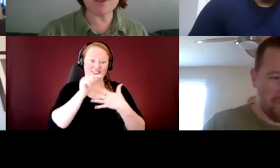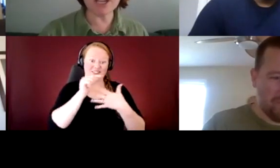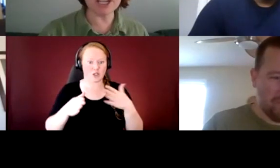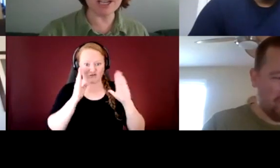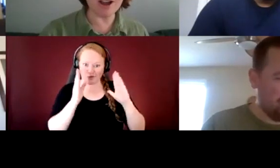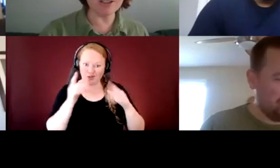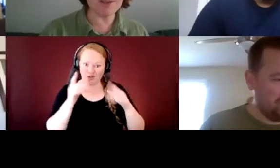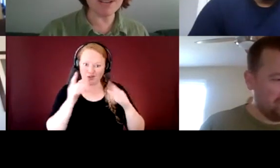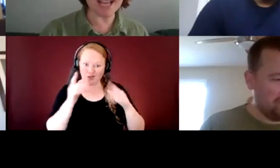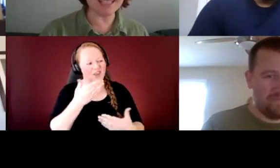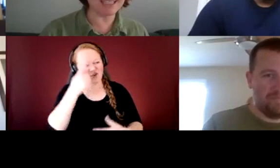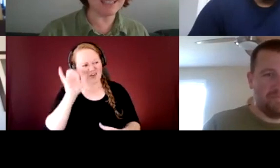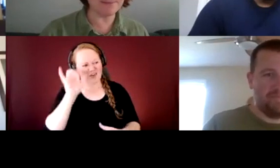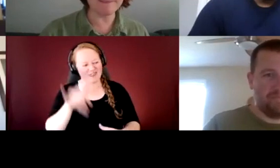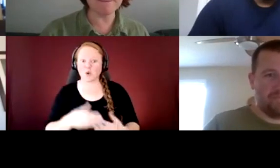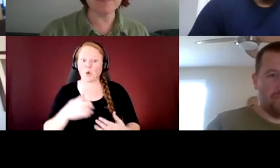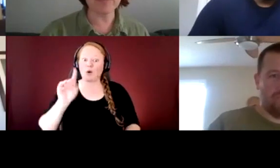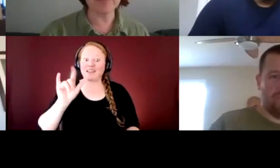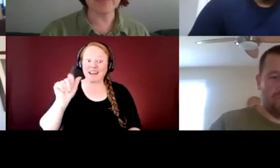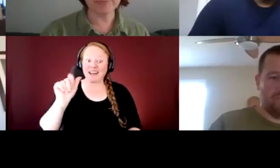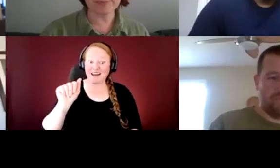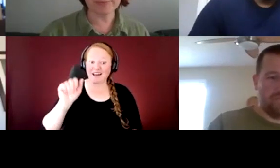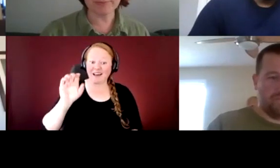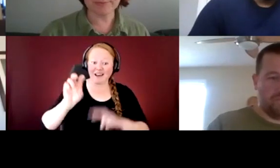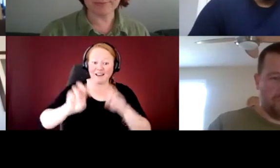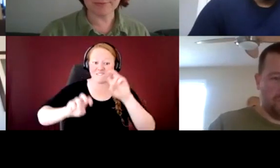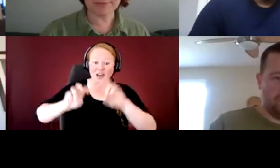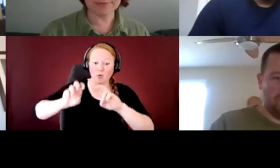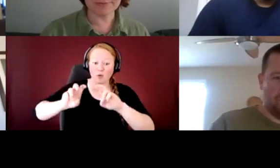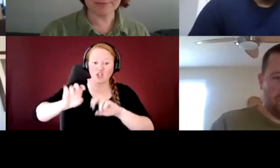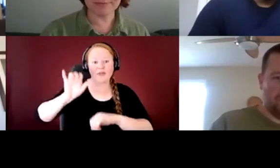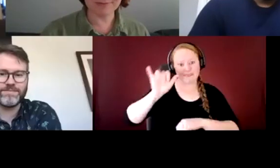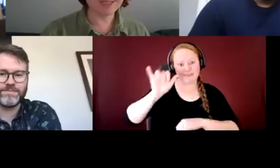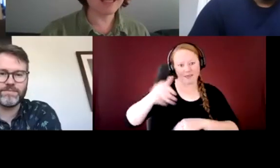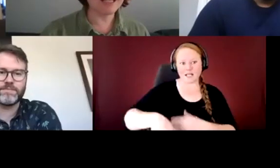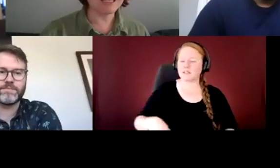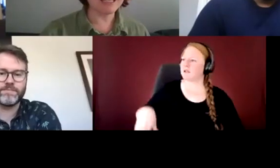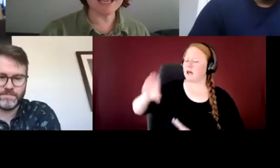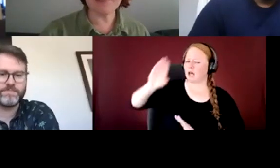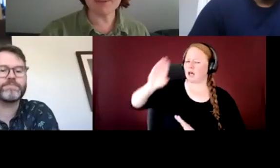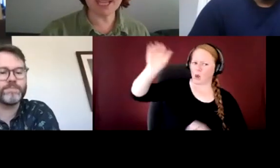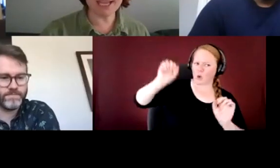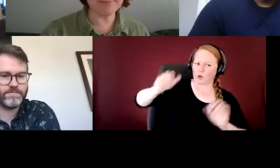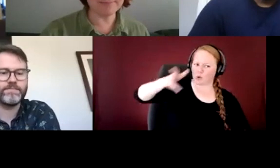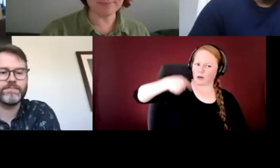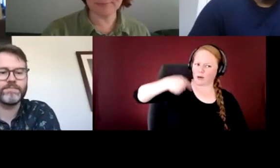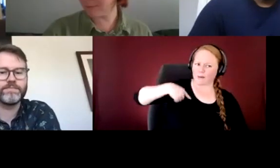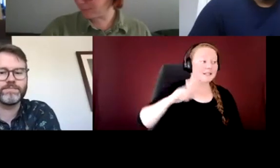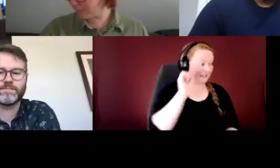and evaluation, y'all are up next. All right, hello, can you hear me? Yes, ma'am, we